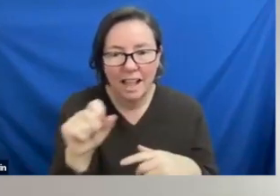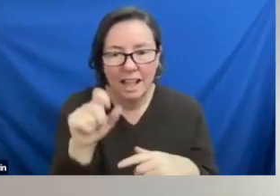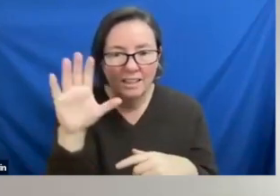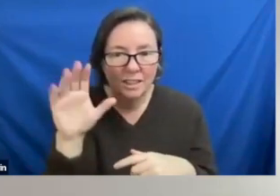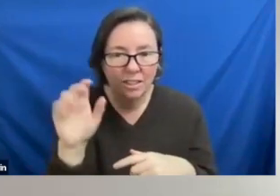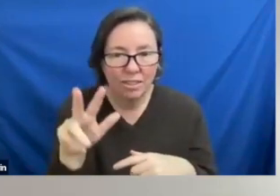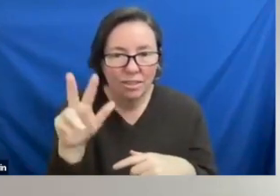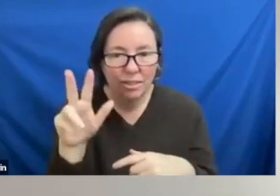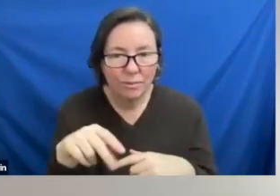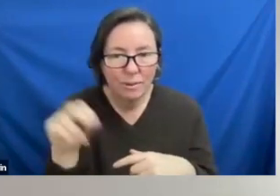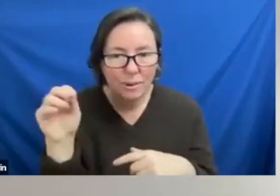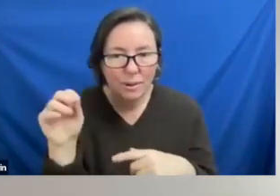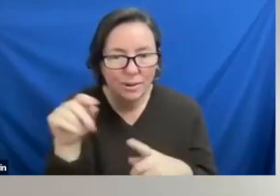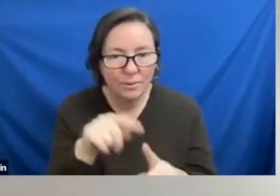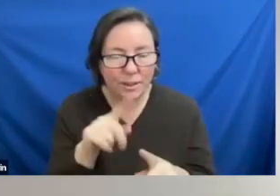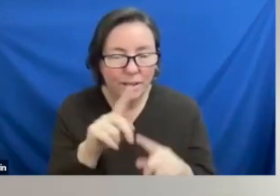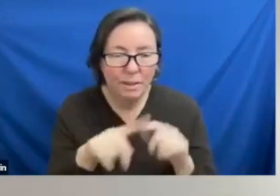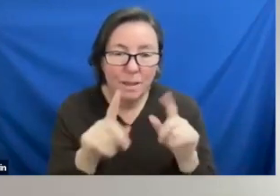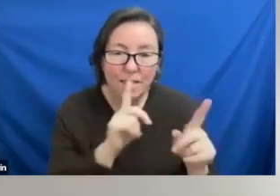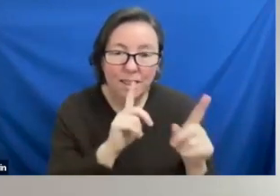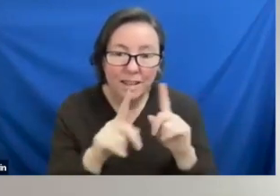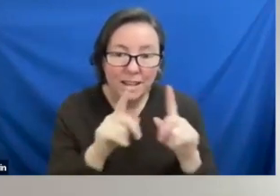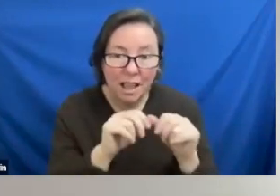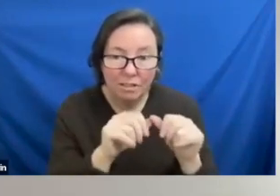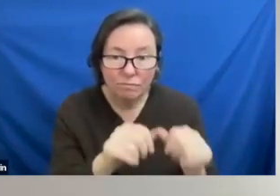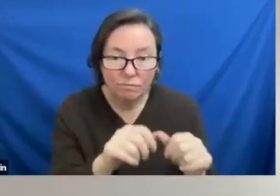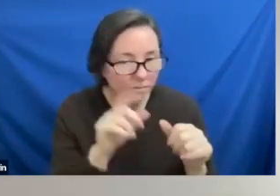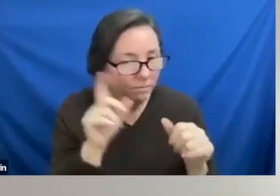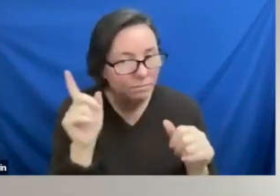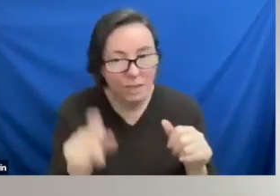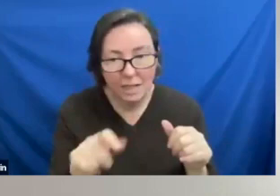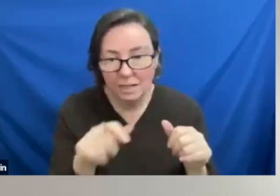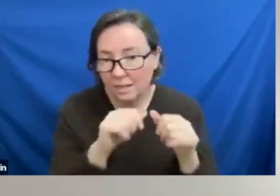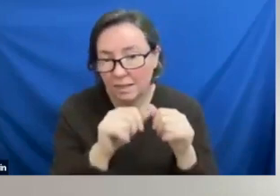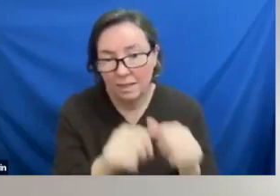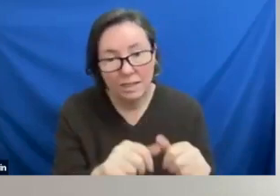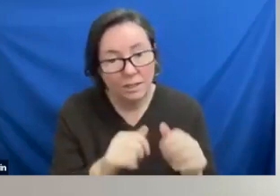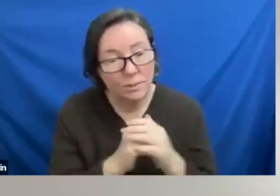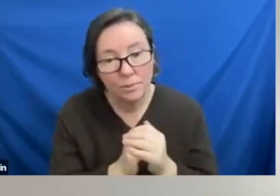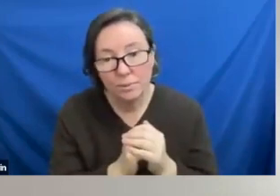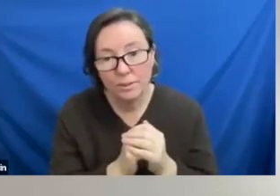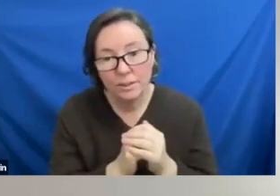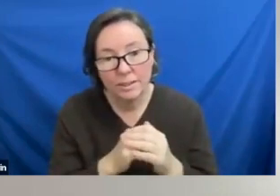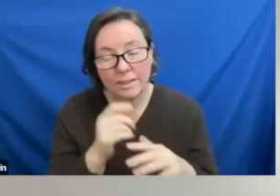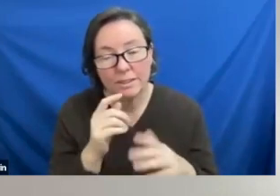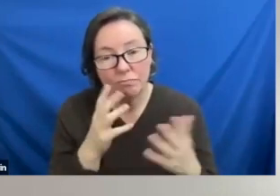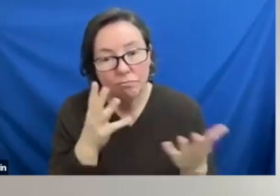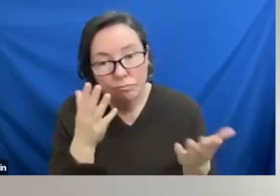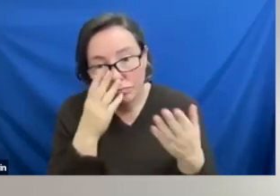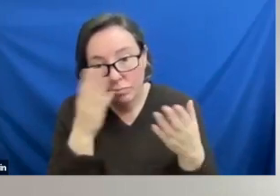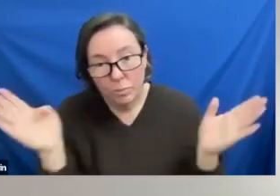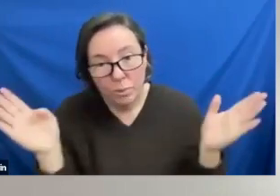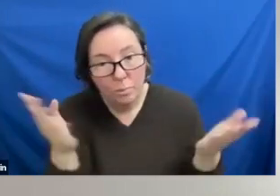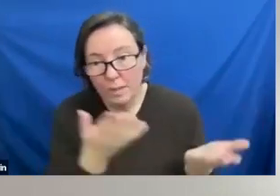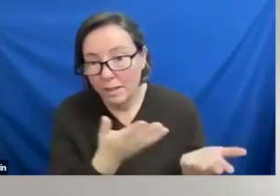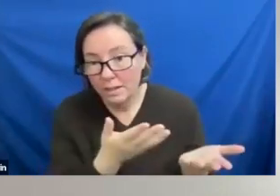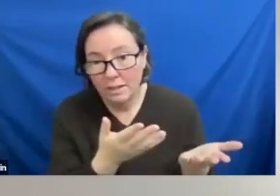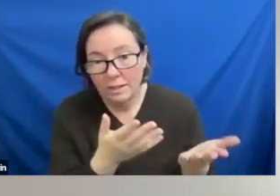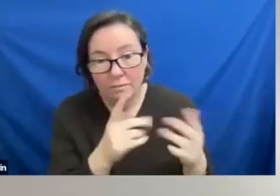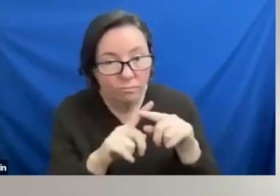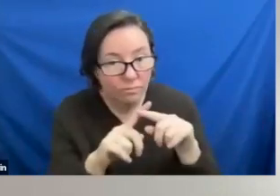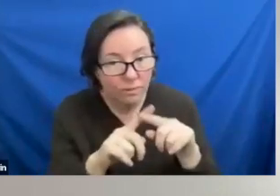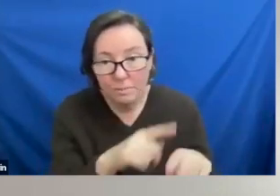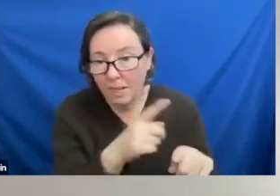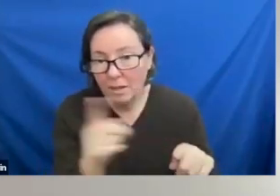and these improvements, but the dialogue needs to continue. And so, we're looking to all of you